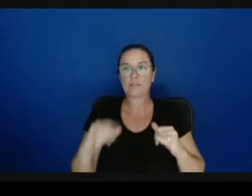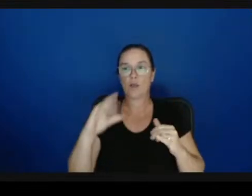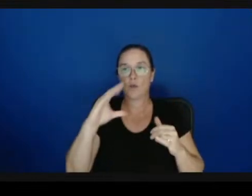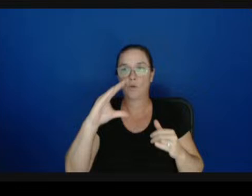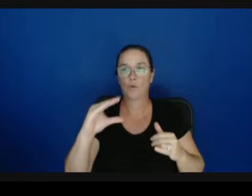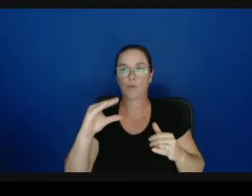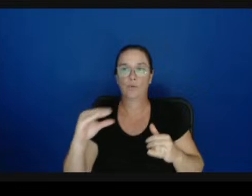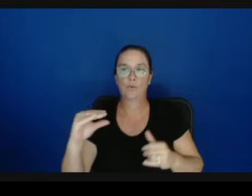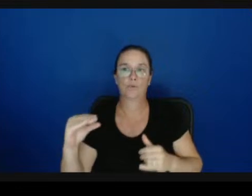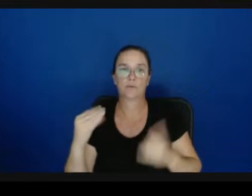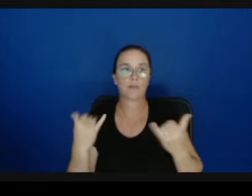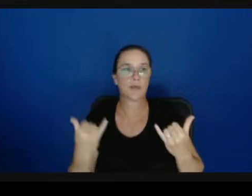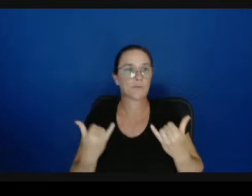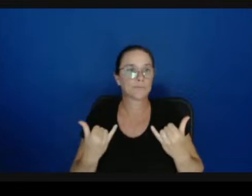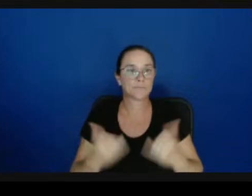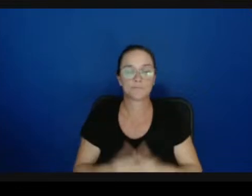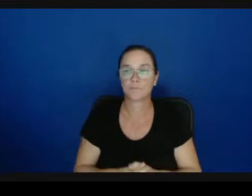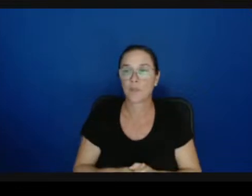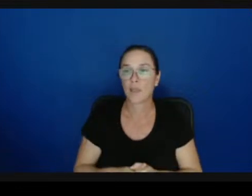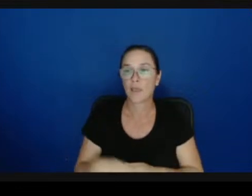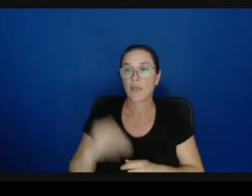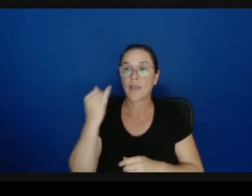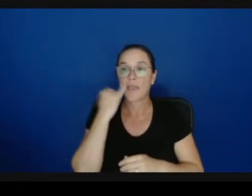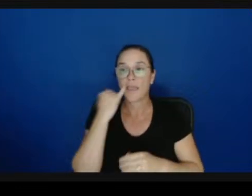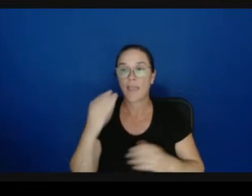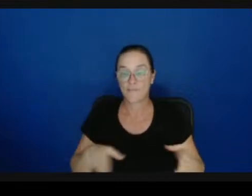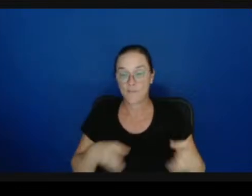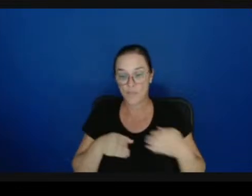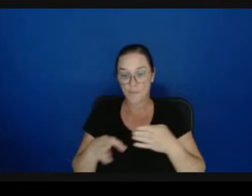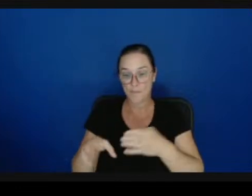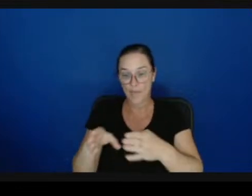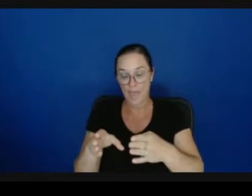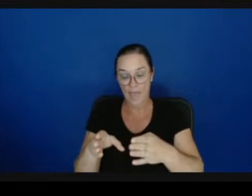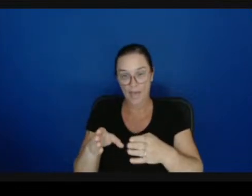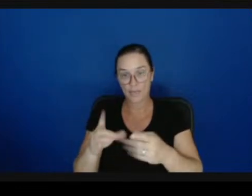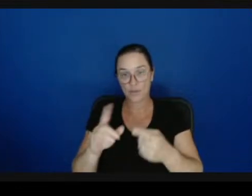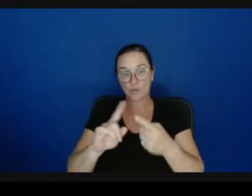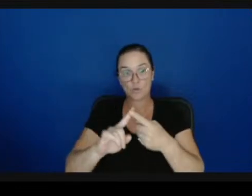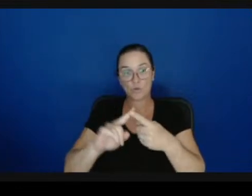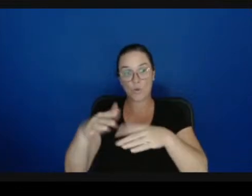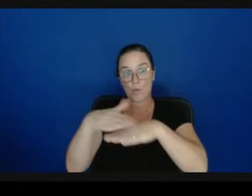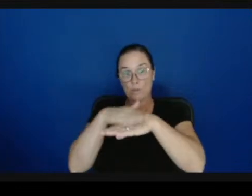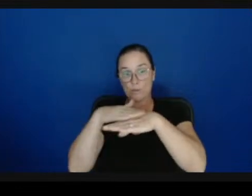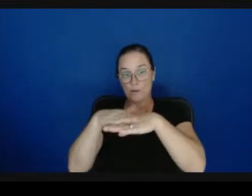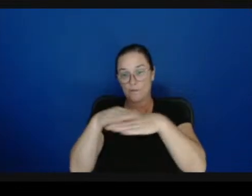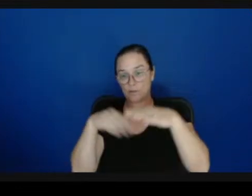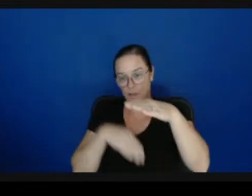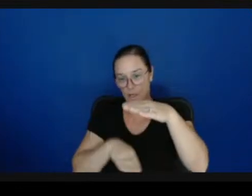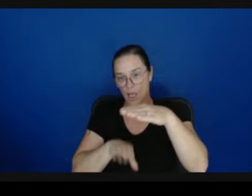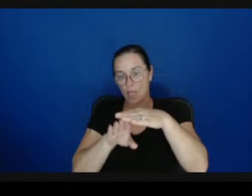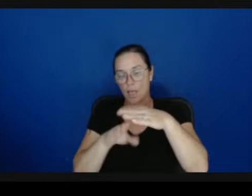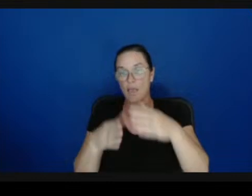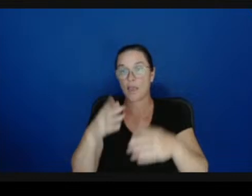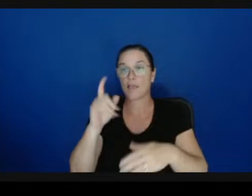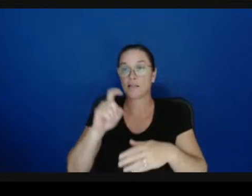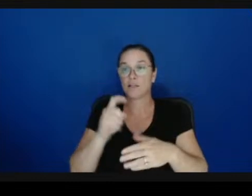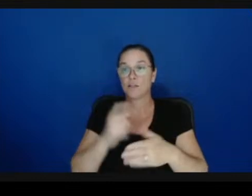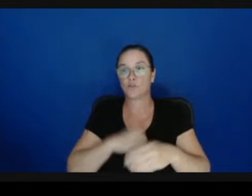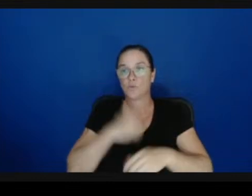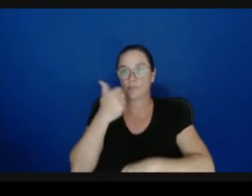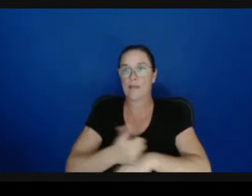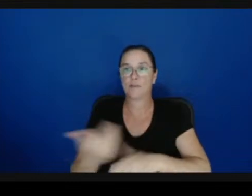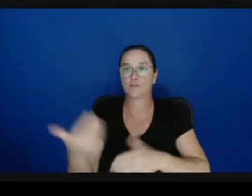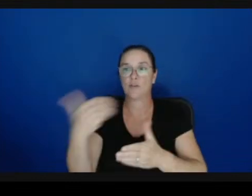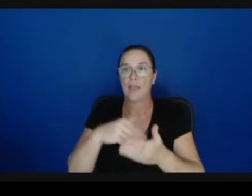present. And if that pathway to the surface were to need to be reestablished, then you might see earthquakes pick back up